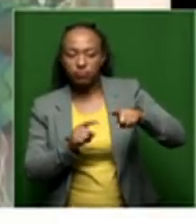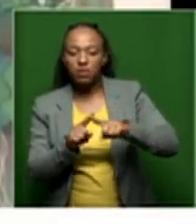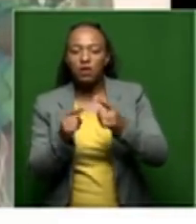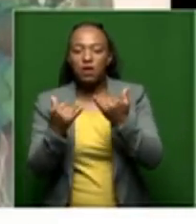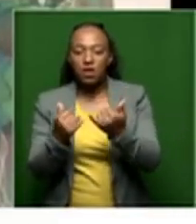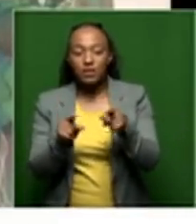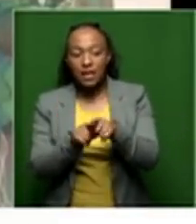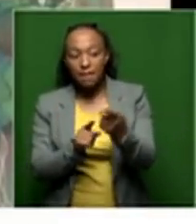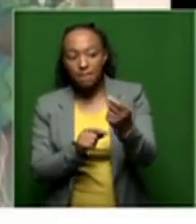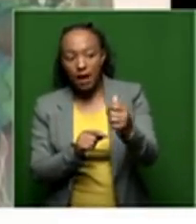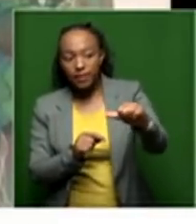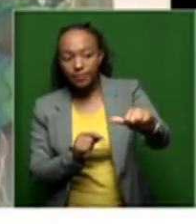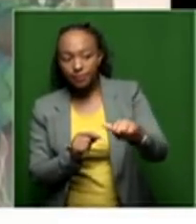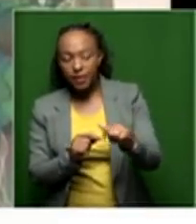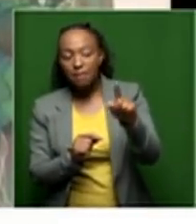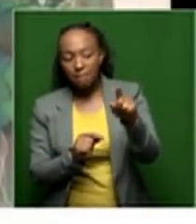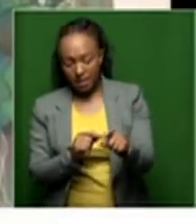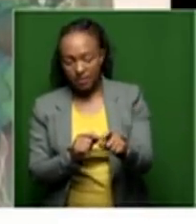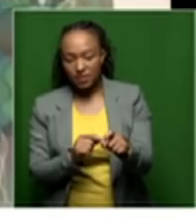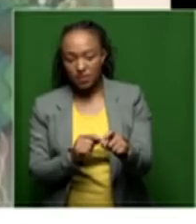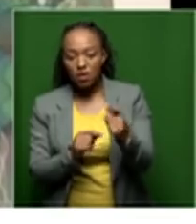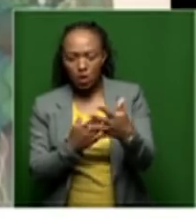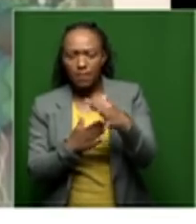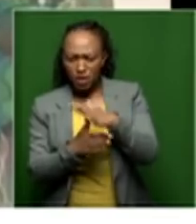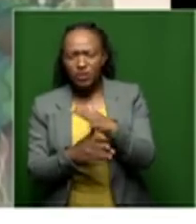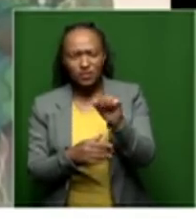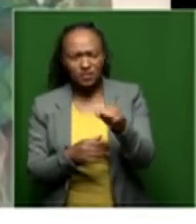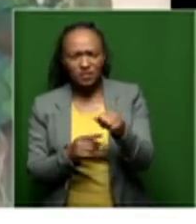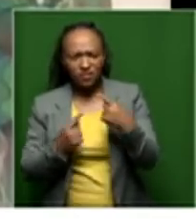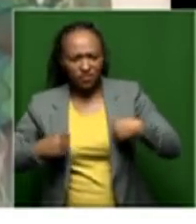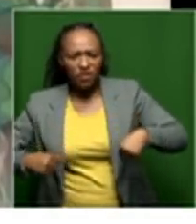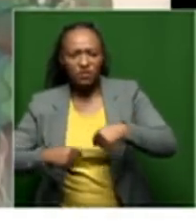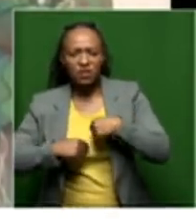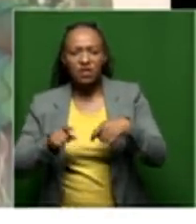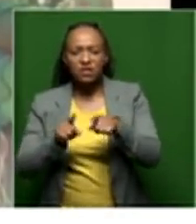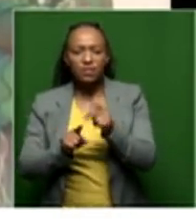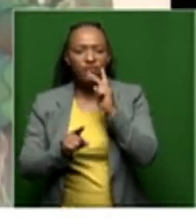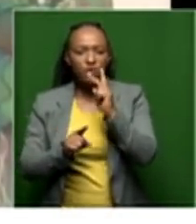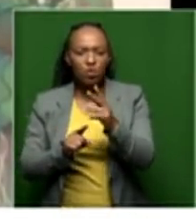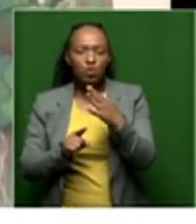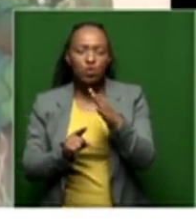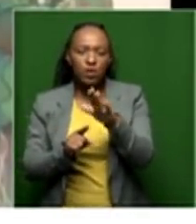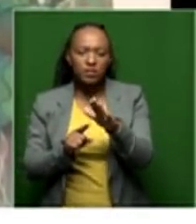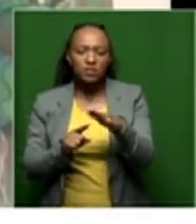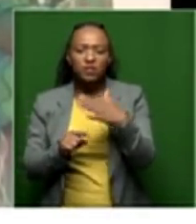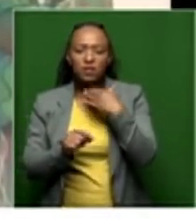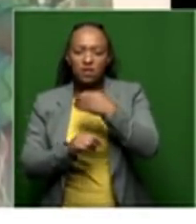course, recoveries of monies are a priority for us if you look at the Bridge Border Post,